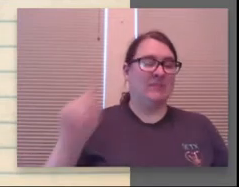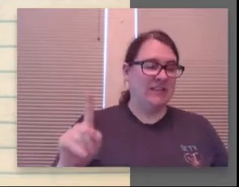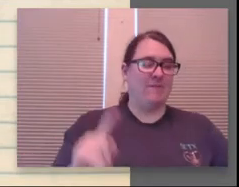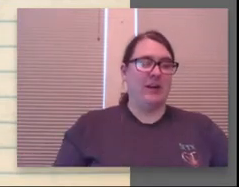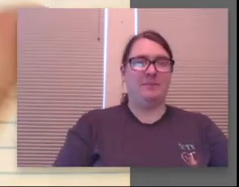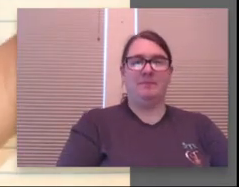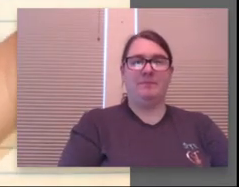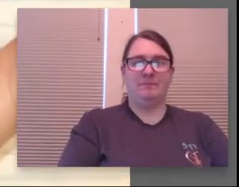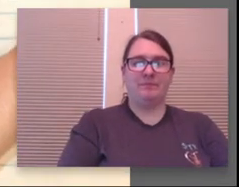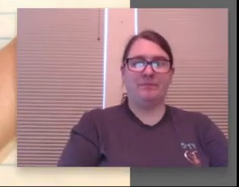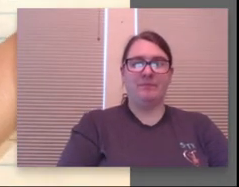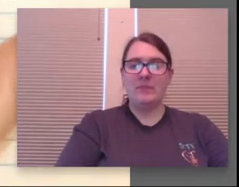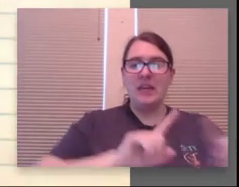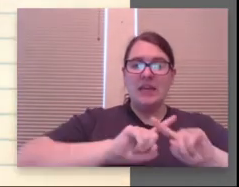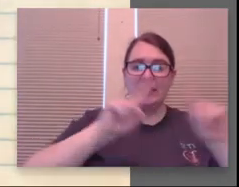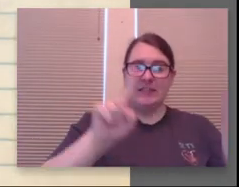different.